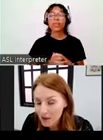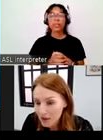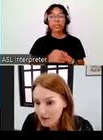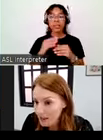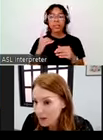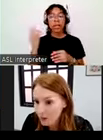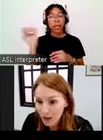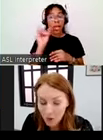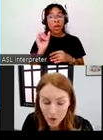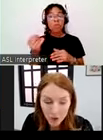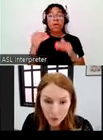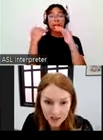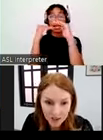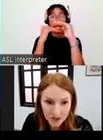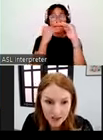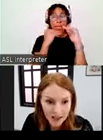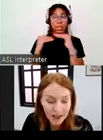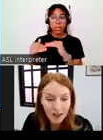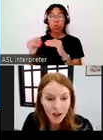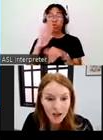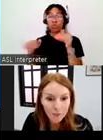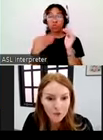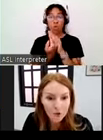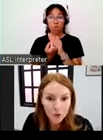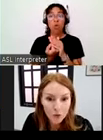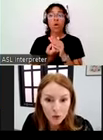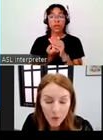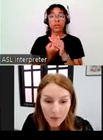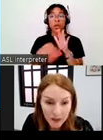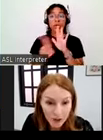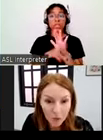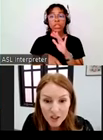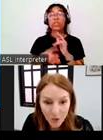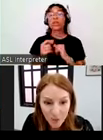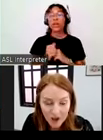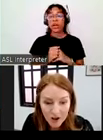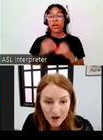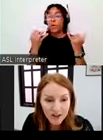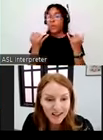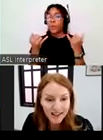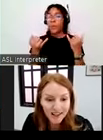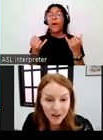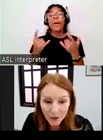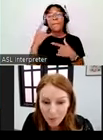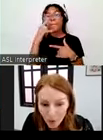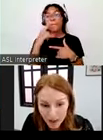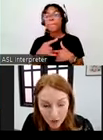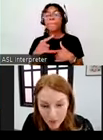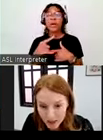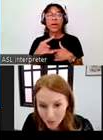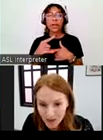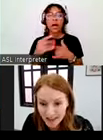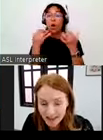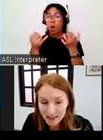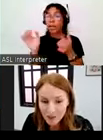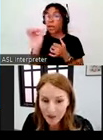going to be shared in email with everyone who registered today to the original webinar and other important